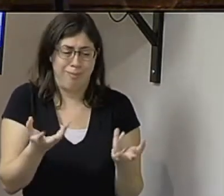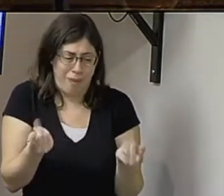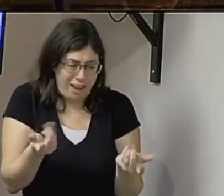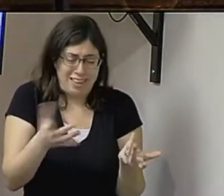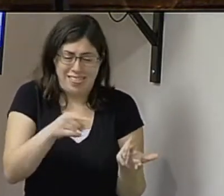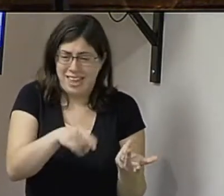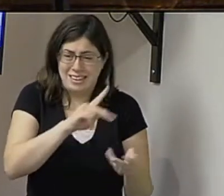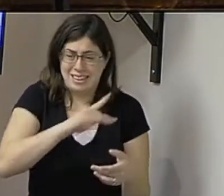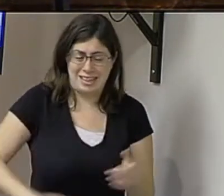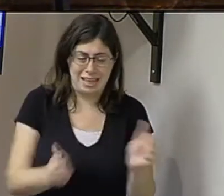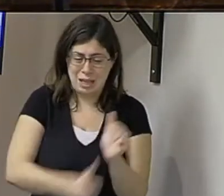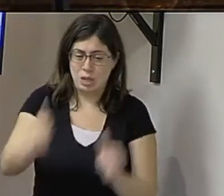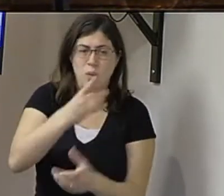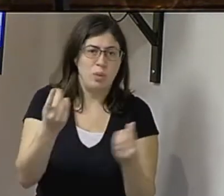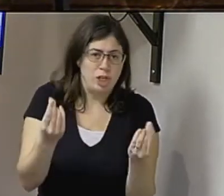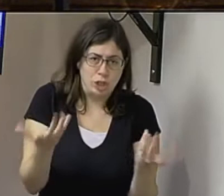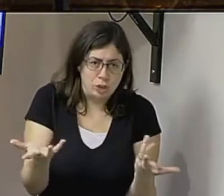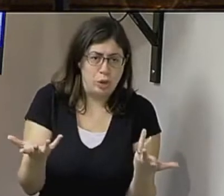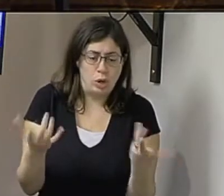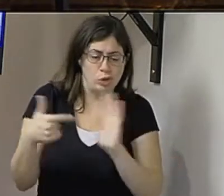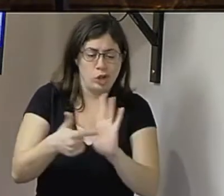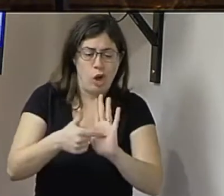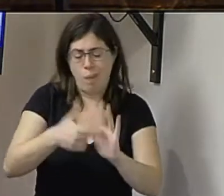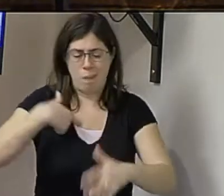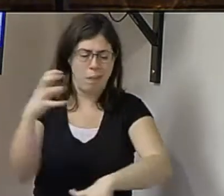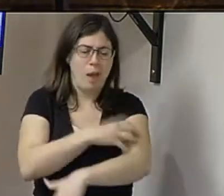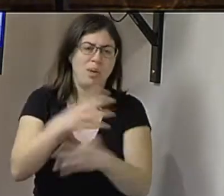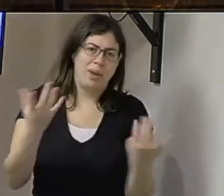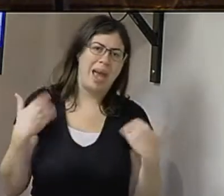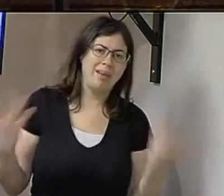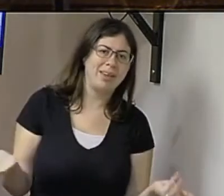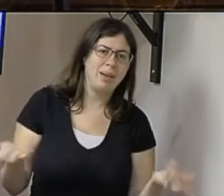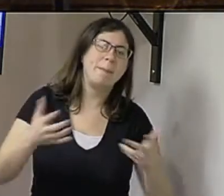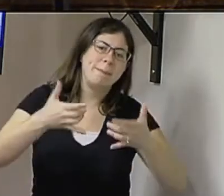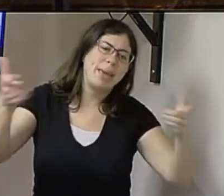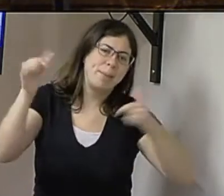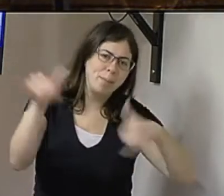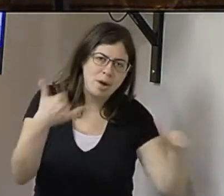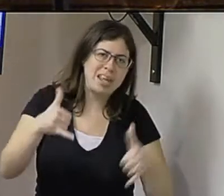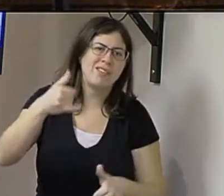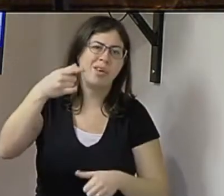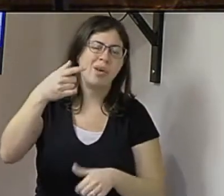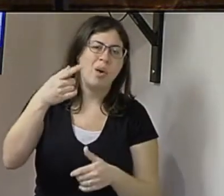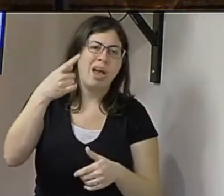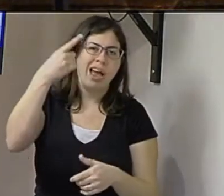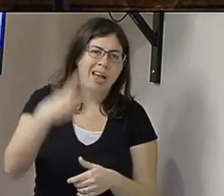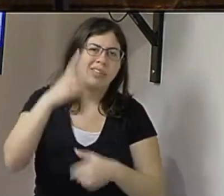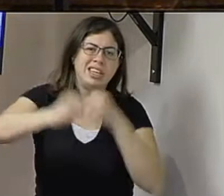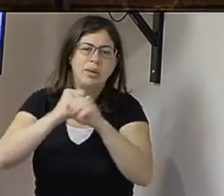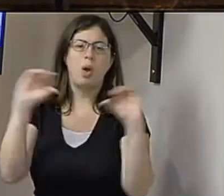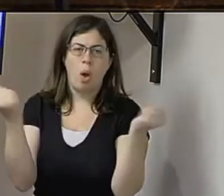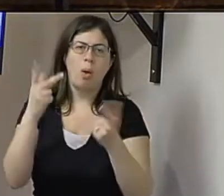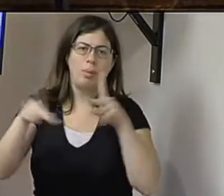and they're like, this is the King of Kings, and what does he do to show how powerful he is? Well, he throws a massive party for half a year and everybody gets really drunk.